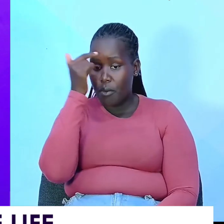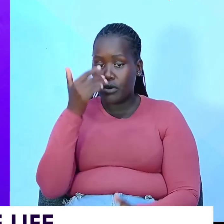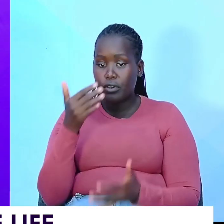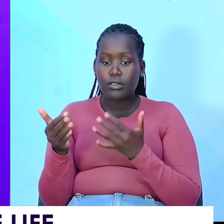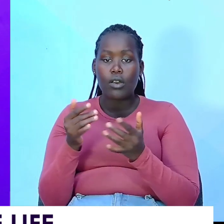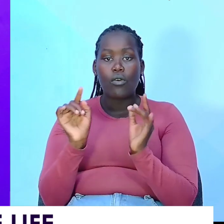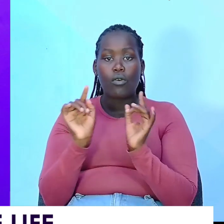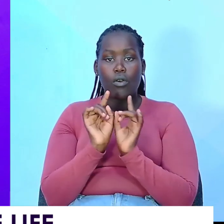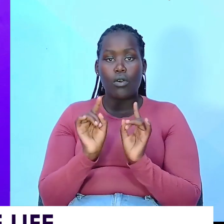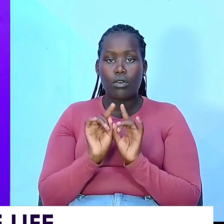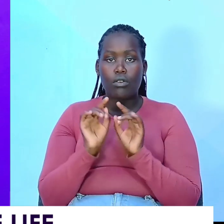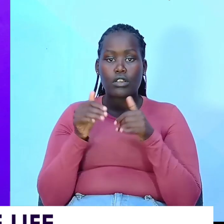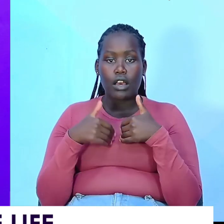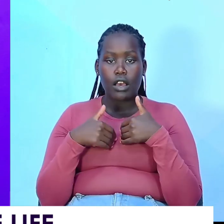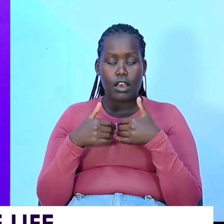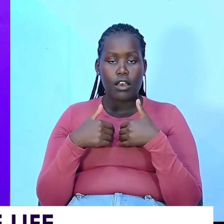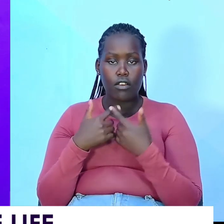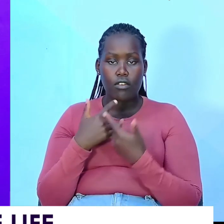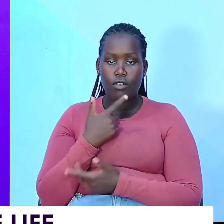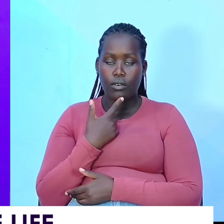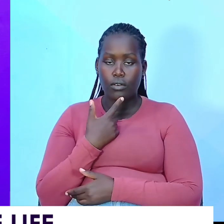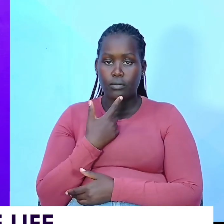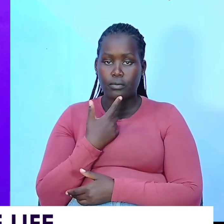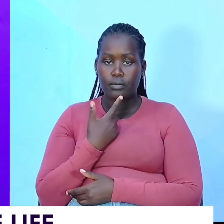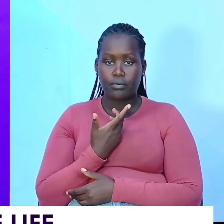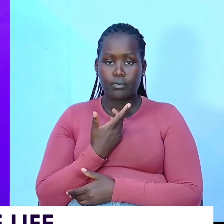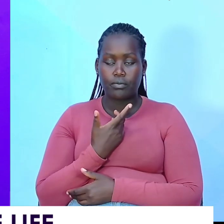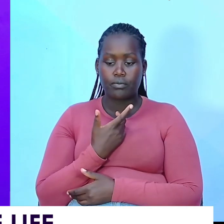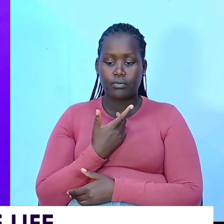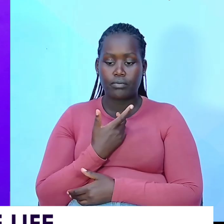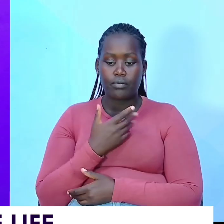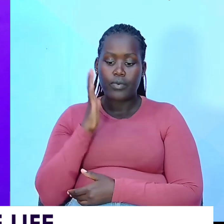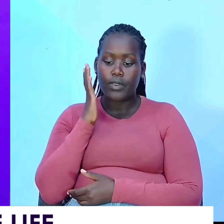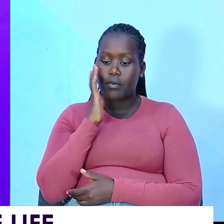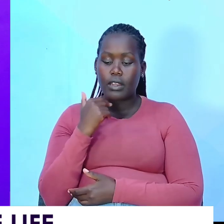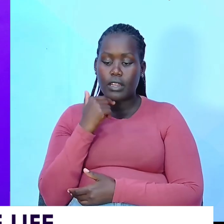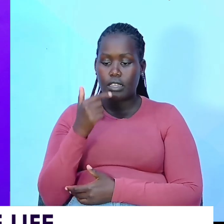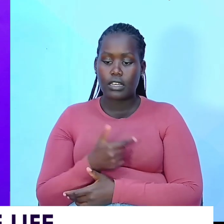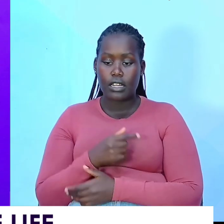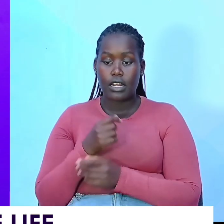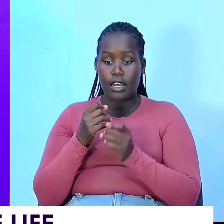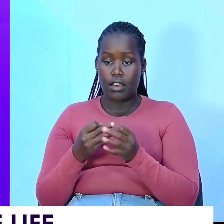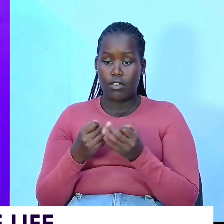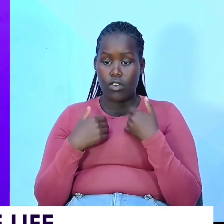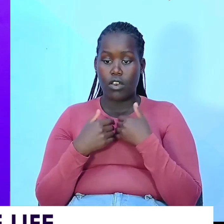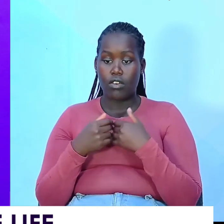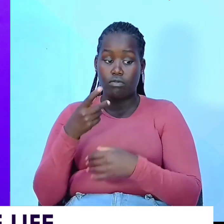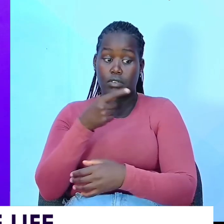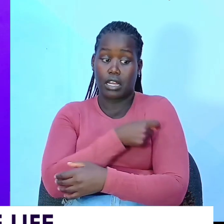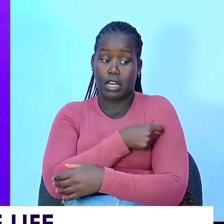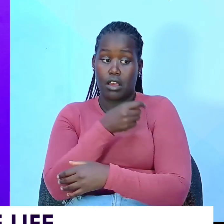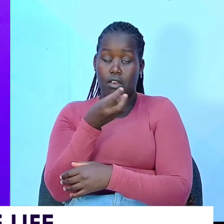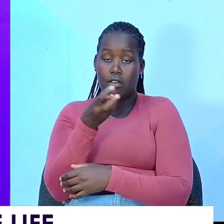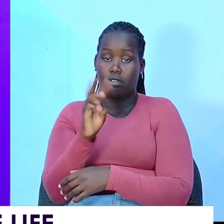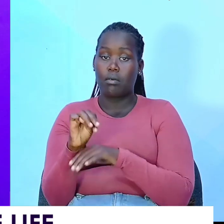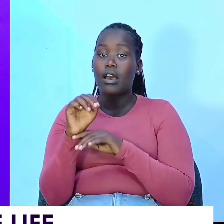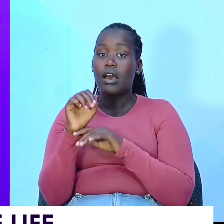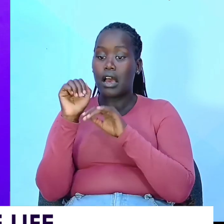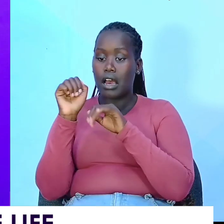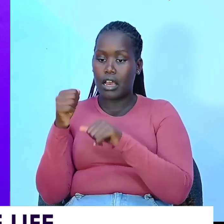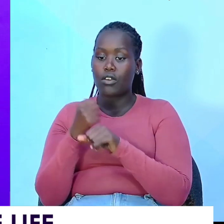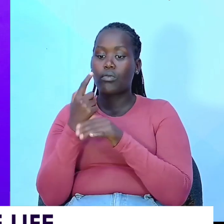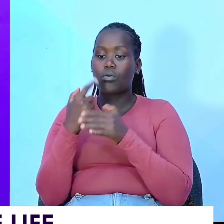ones who cooperate, the bodies cooperate. So the mother says, as long as I've put that on them, they can do what they want. Is